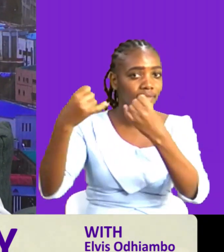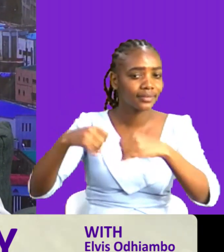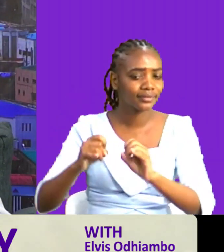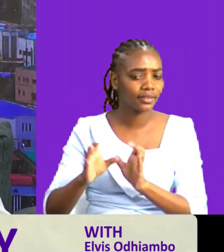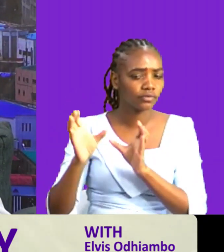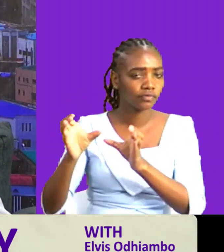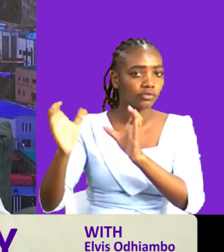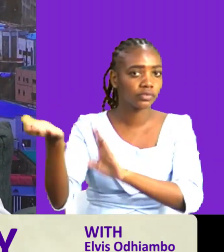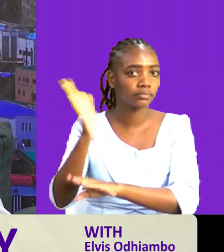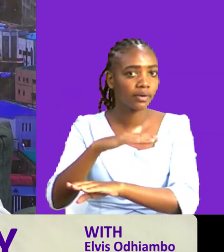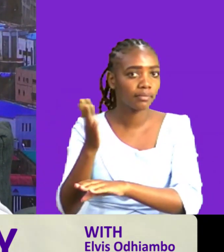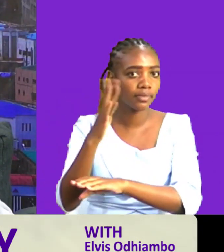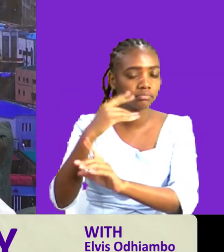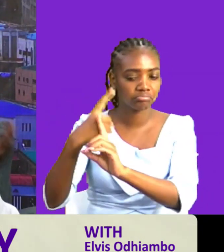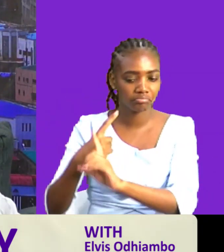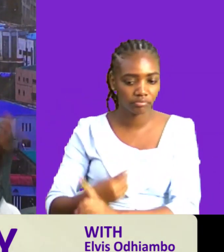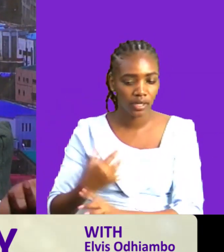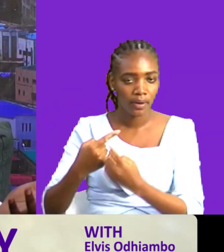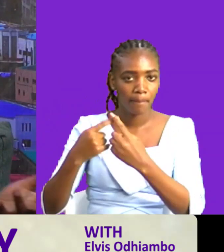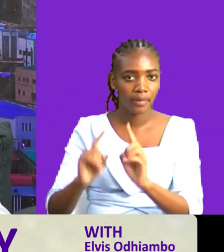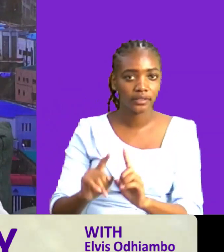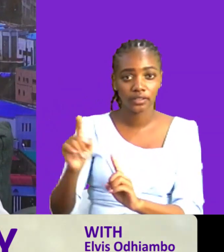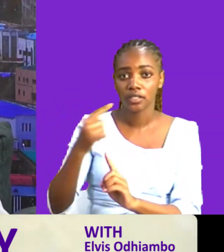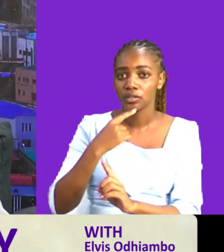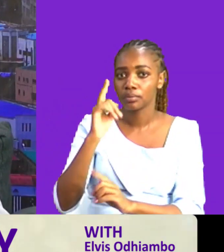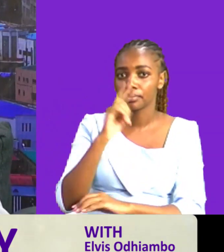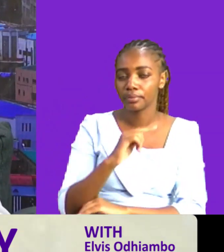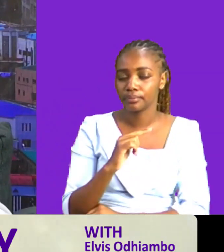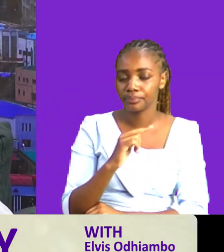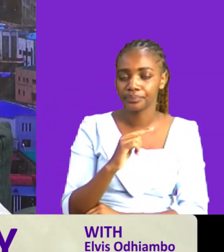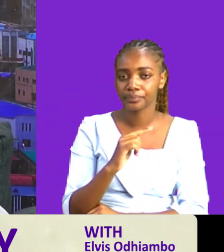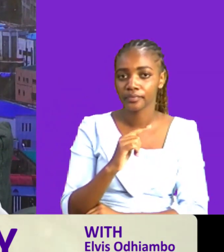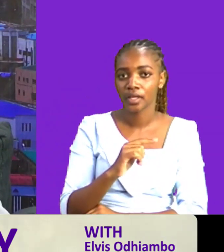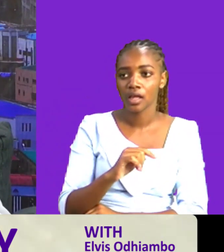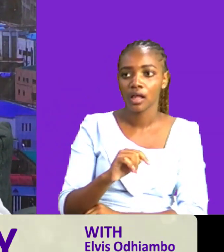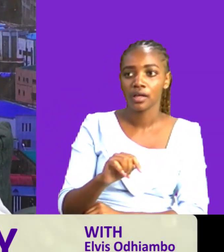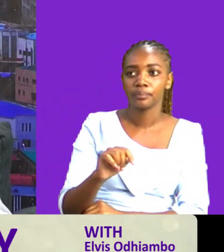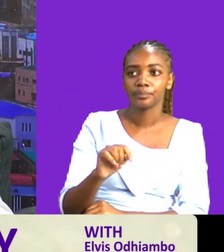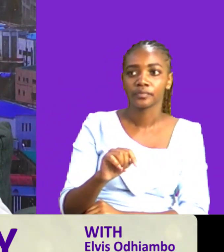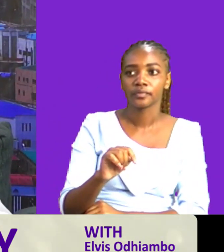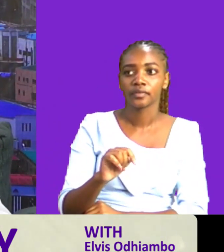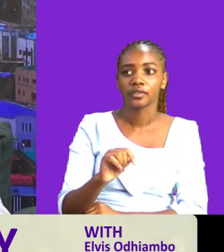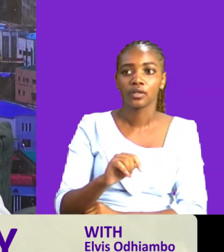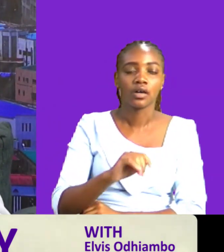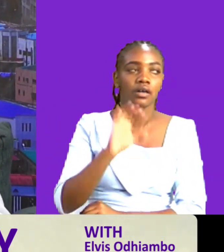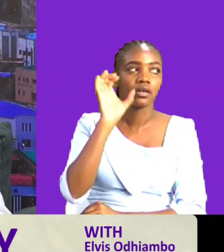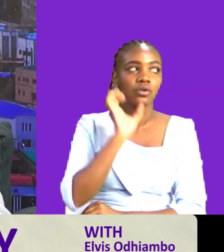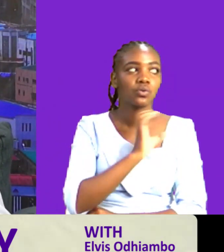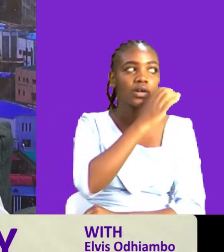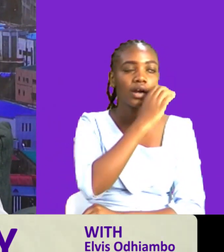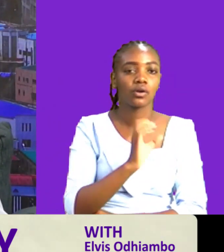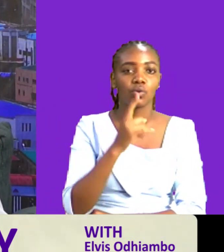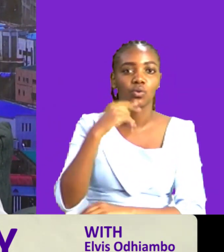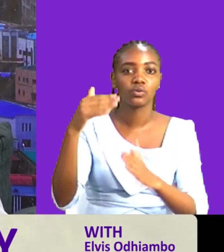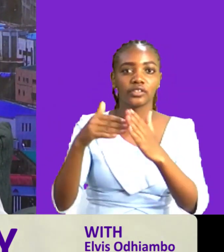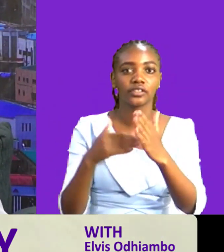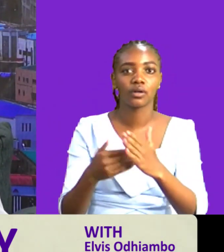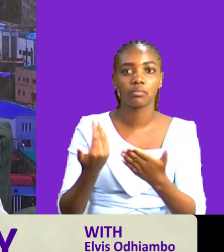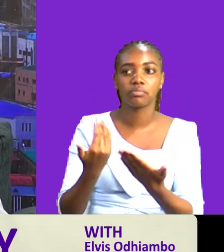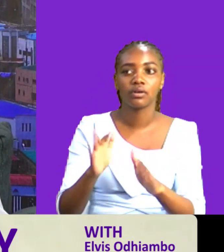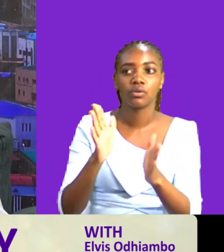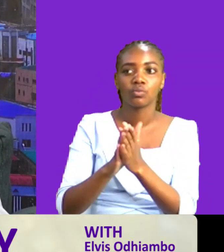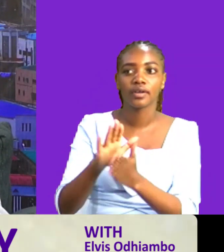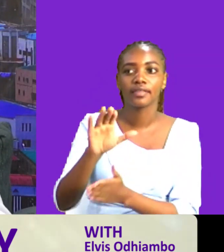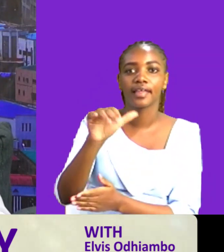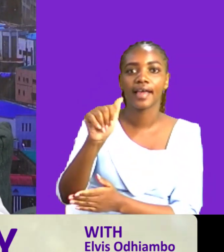back comebacks, and were it not, just like you mentioned, were it not for Lukaku's brilliant header that was stopped by Ederson, as